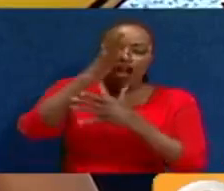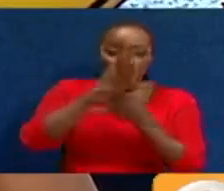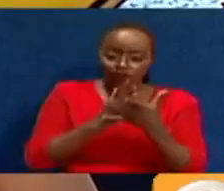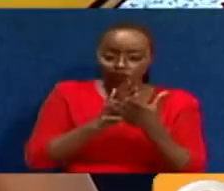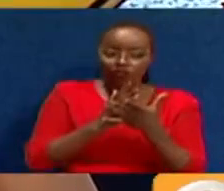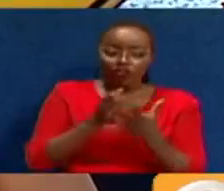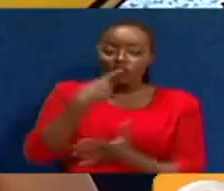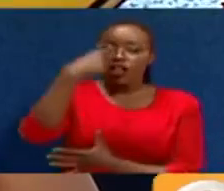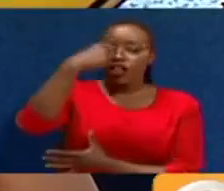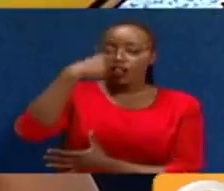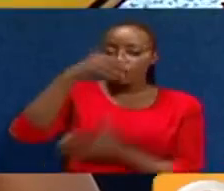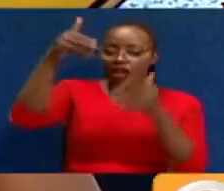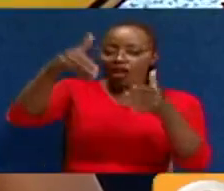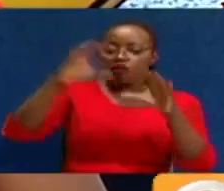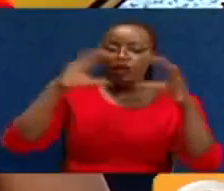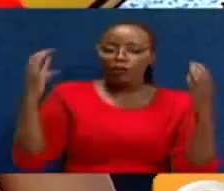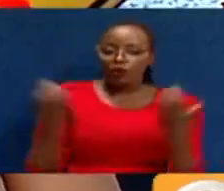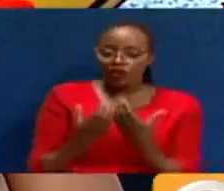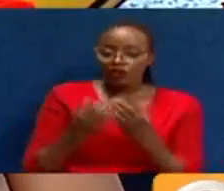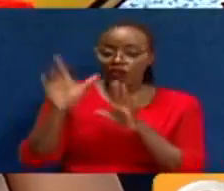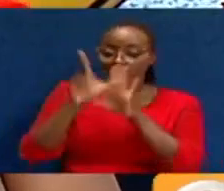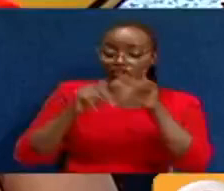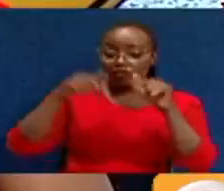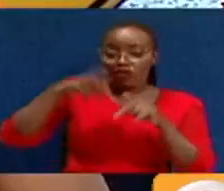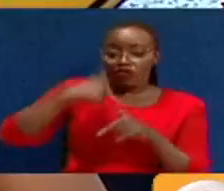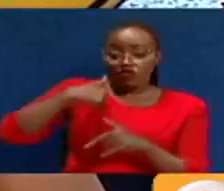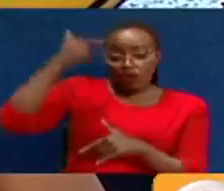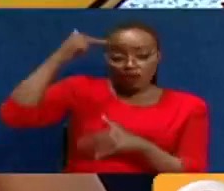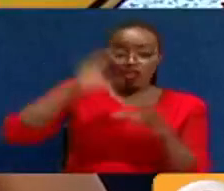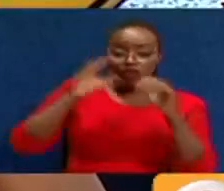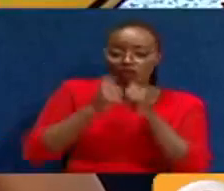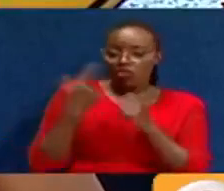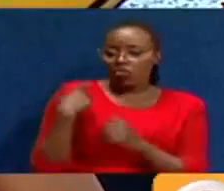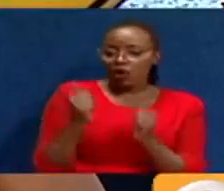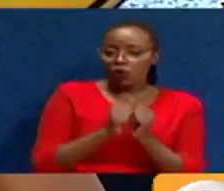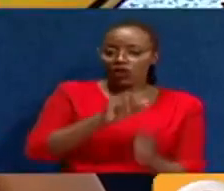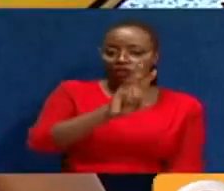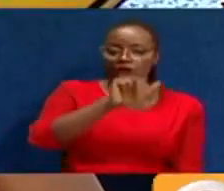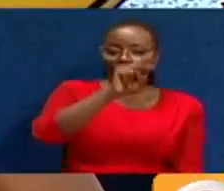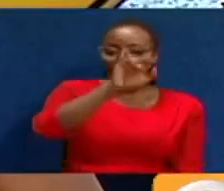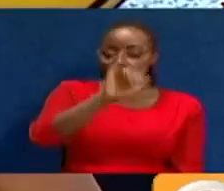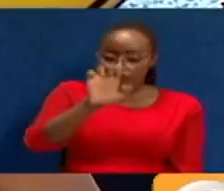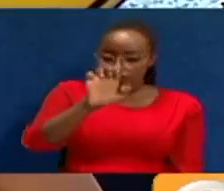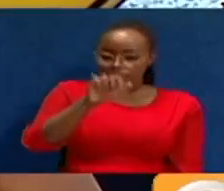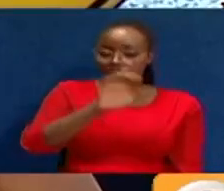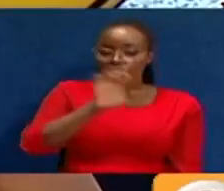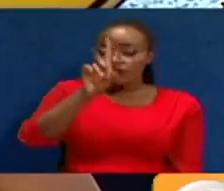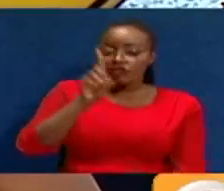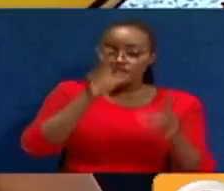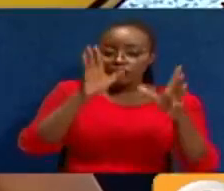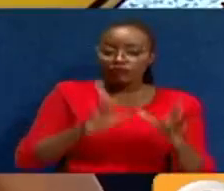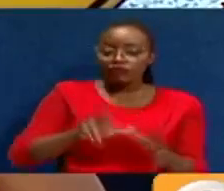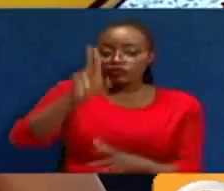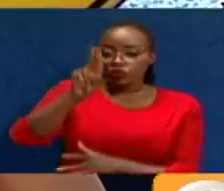vaccines available in the world. The lessons for me come from a conversation I had recently with Winnie Byanyima, the executive director